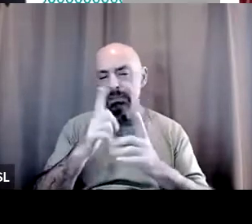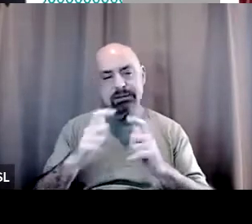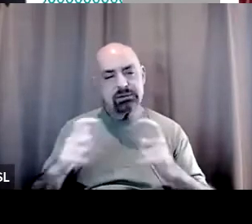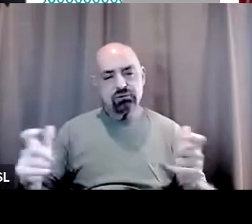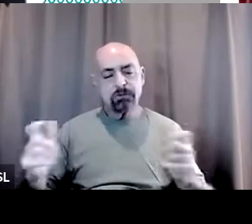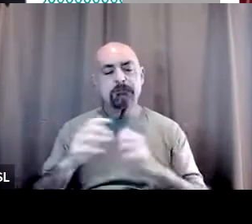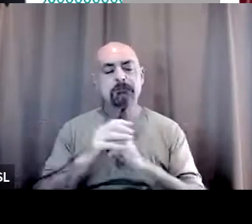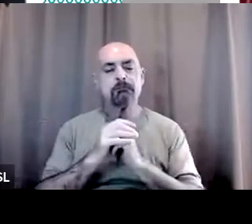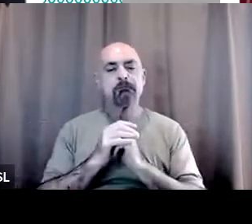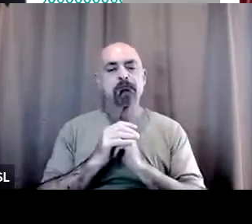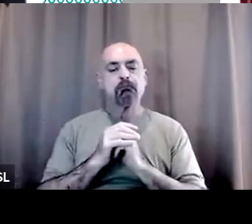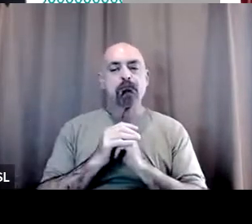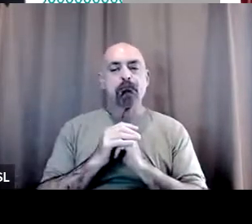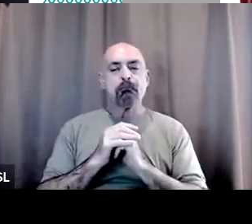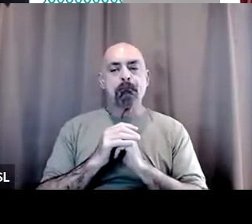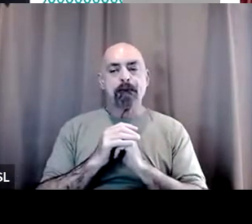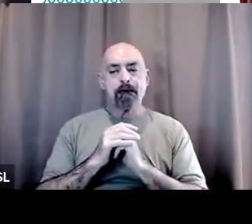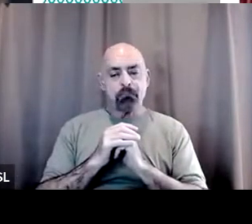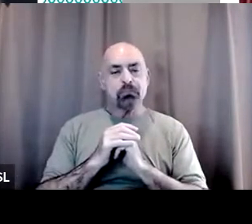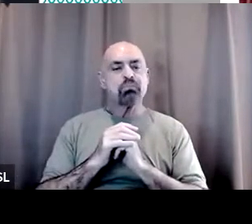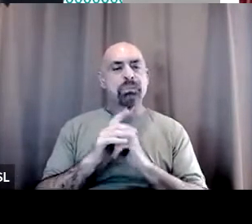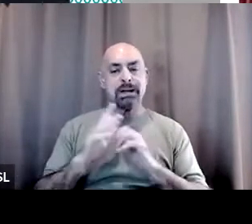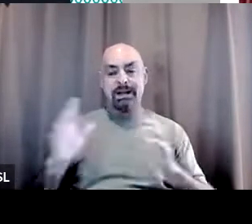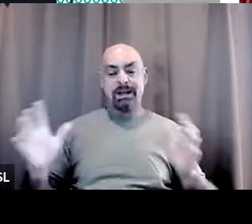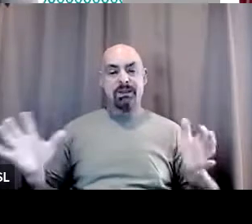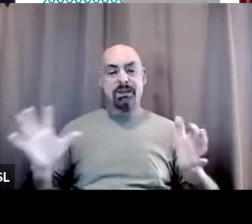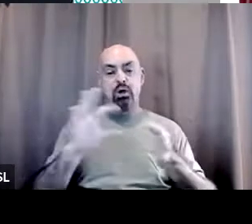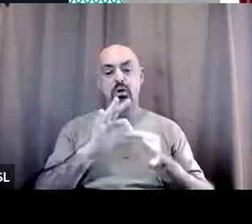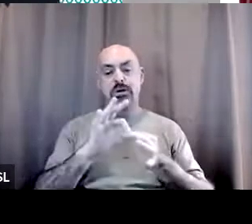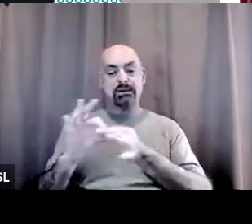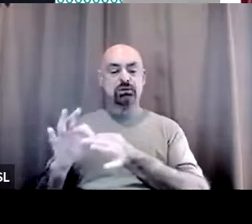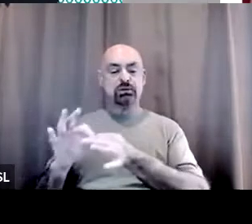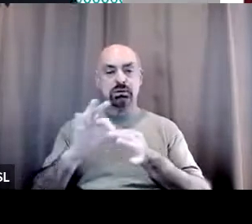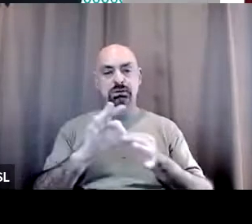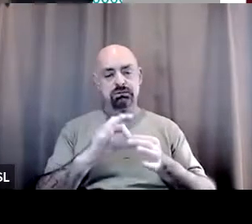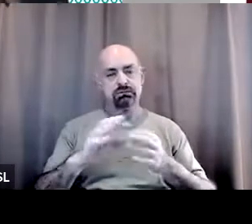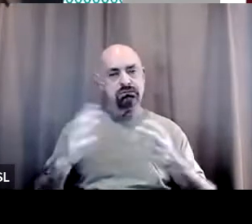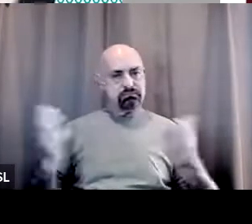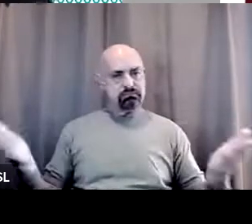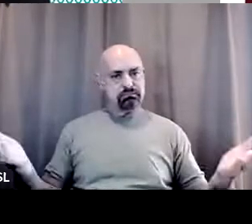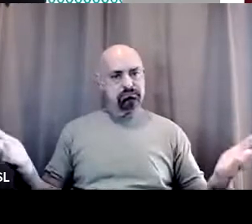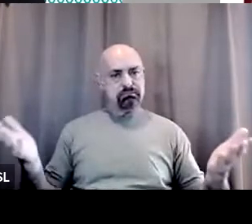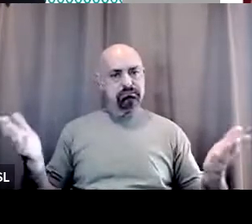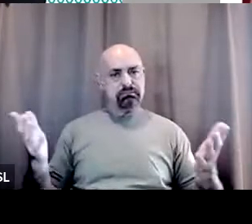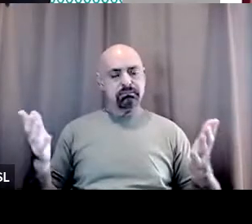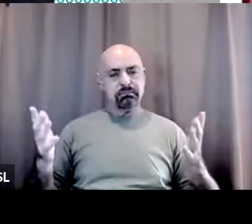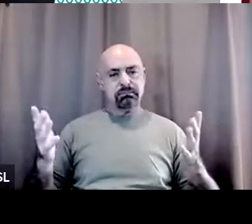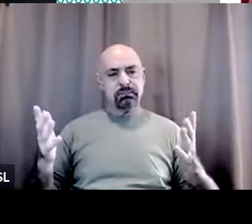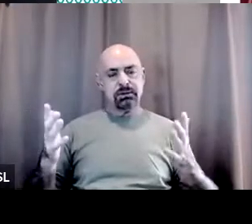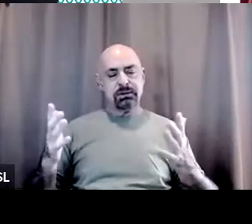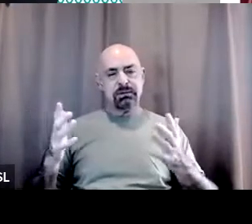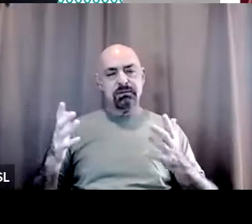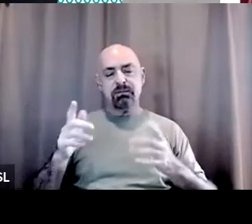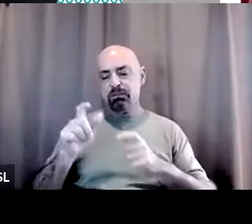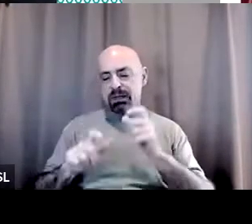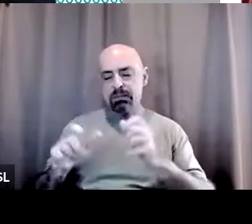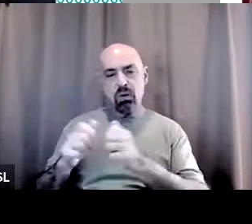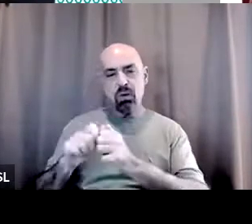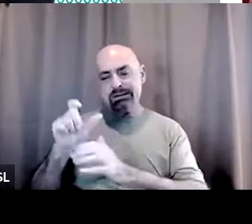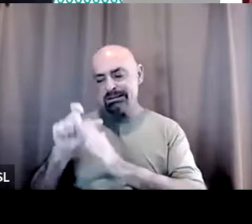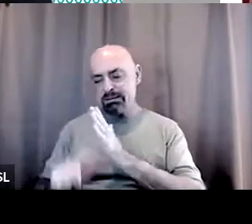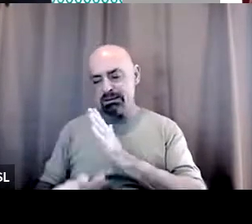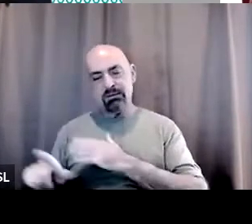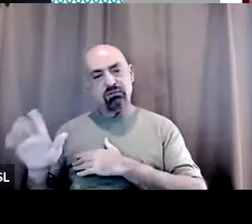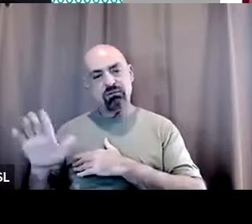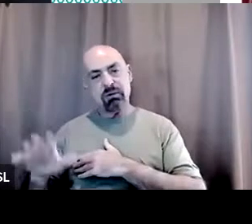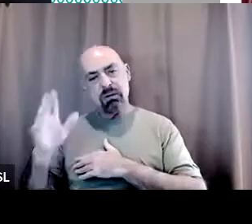And this, the connection is directly with the Texnigem, people with disability of Mongolia and